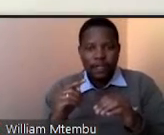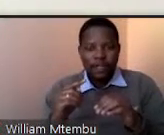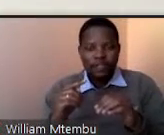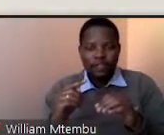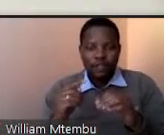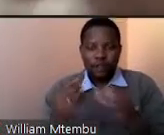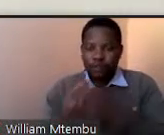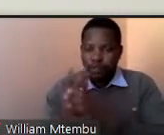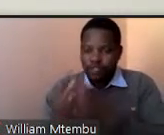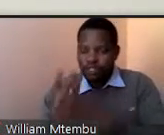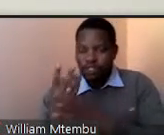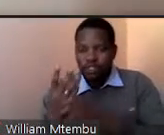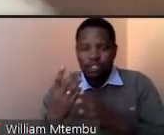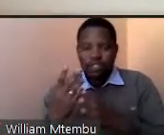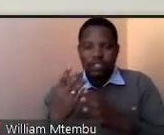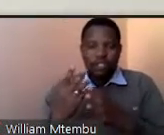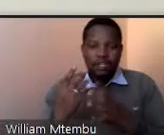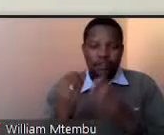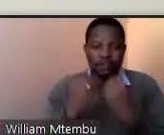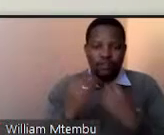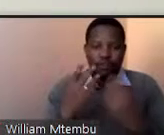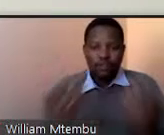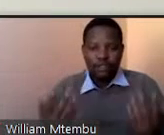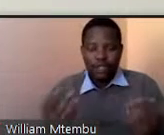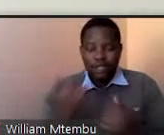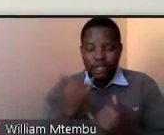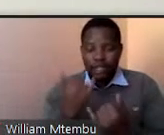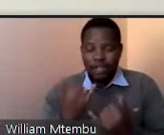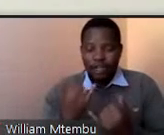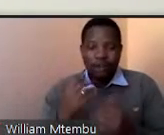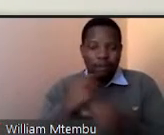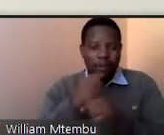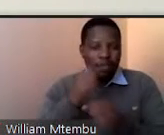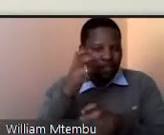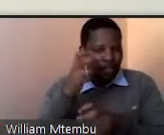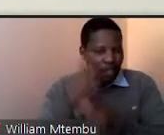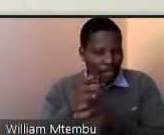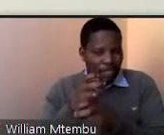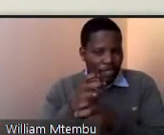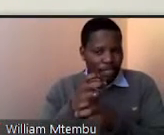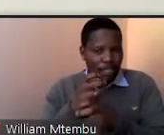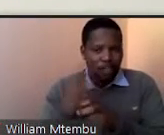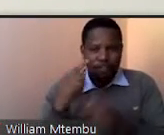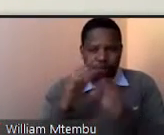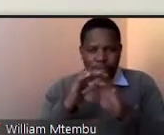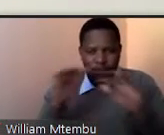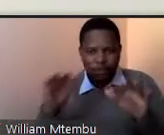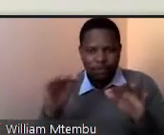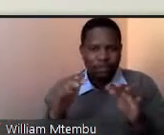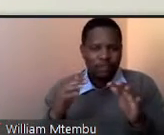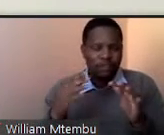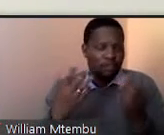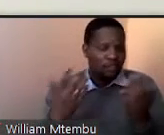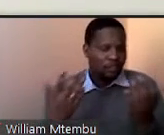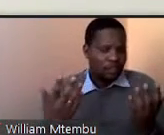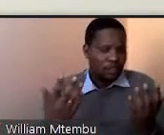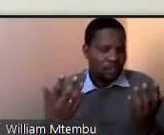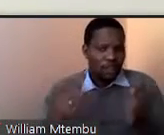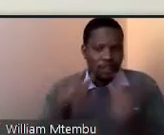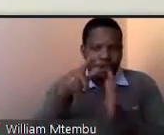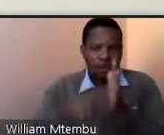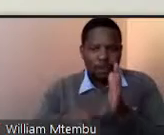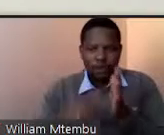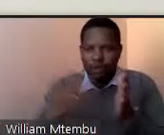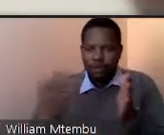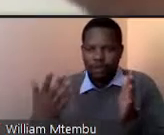production inputs, making it now difficult for people at lower levels or lower bands